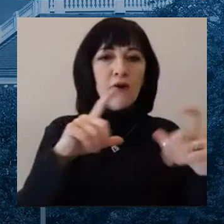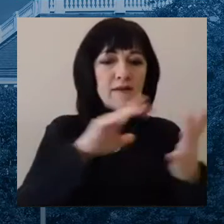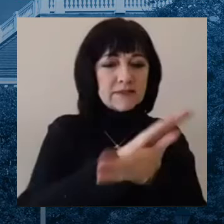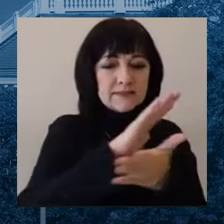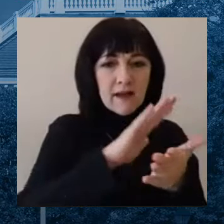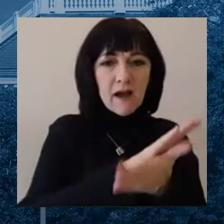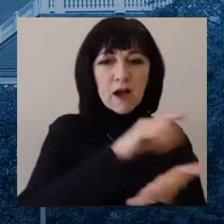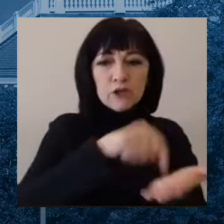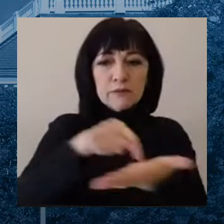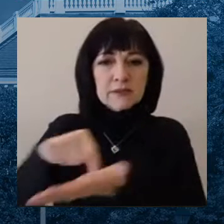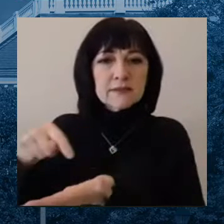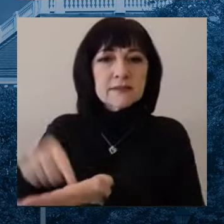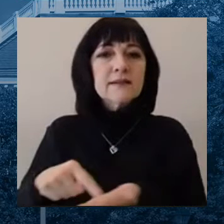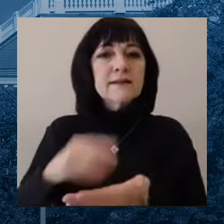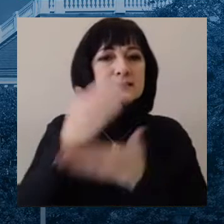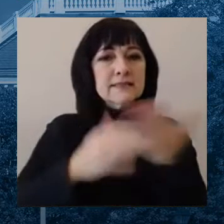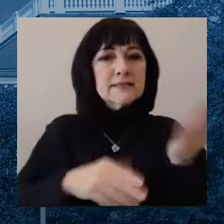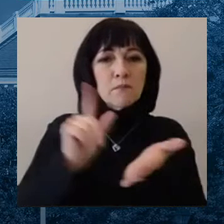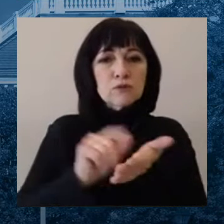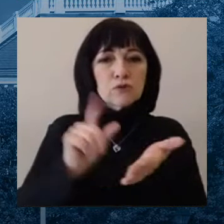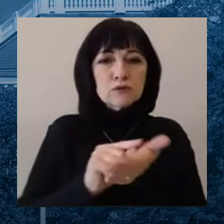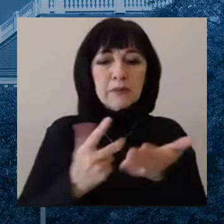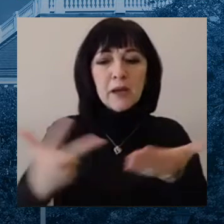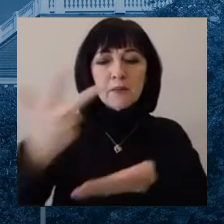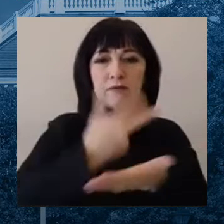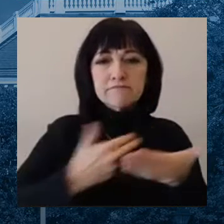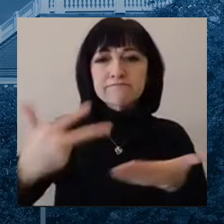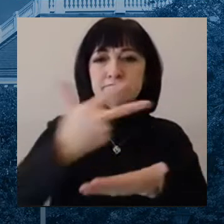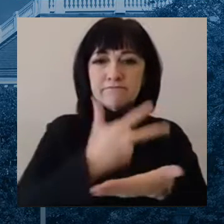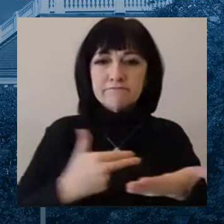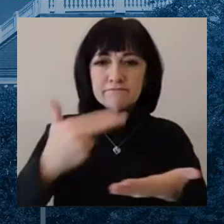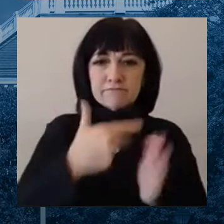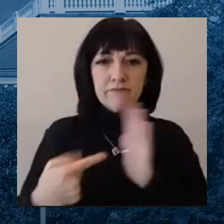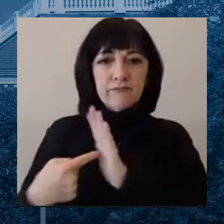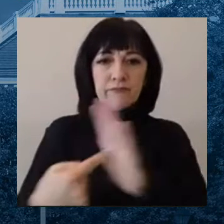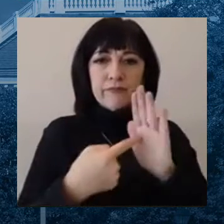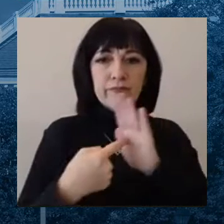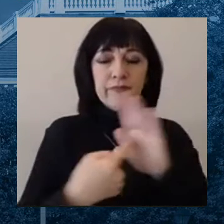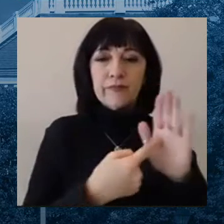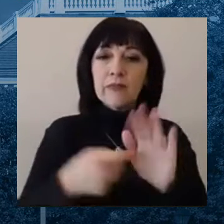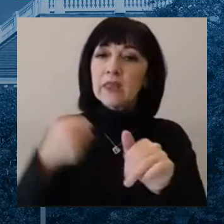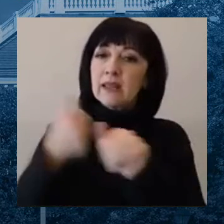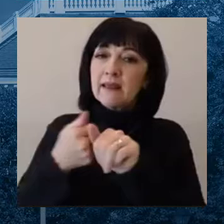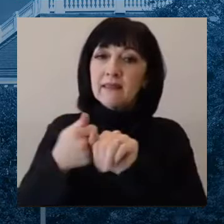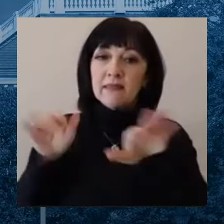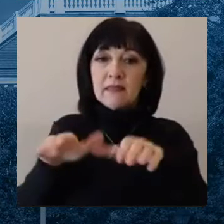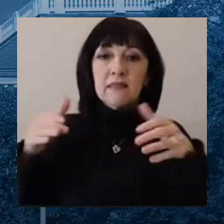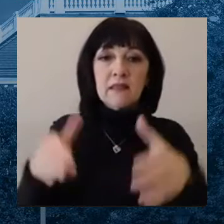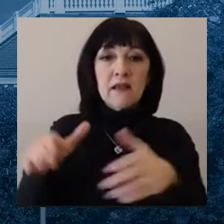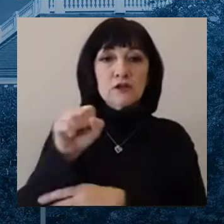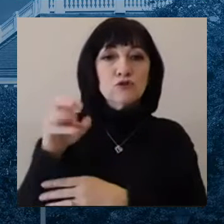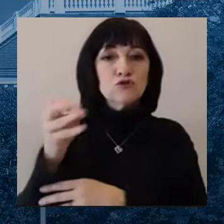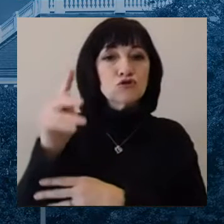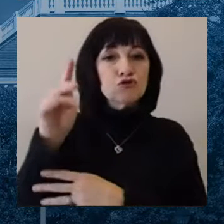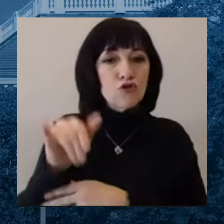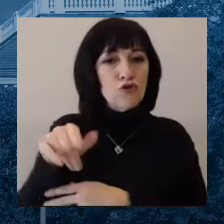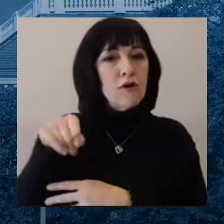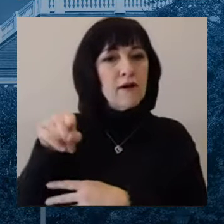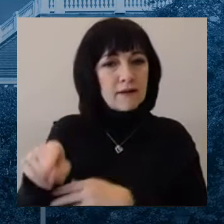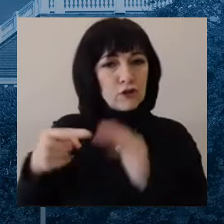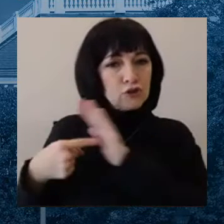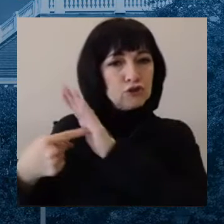and newspaper clippings, and chronicles the sorority's involvement with the first women's suffrage procession